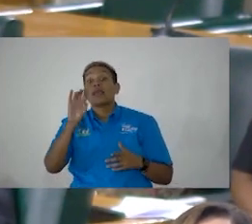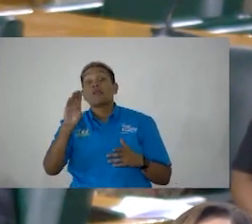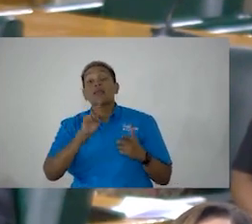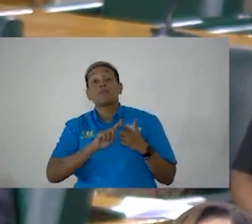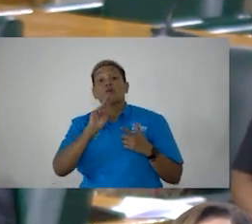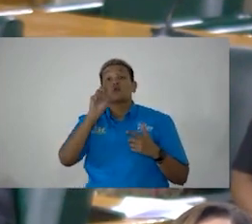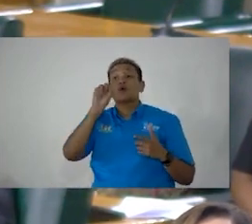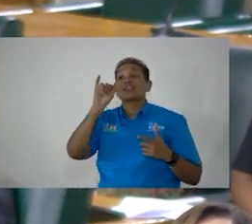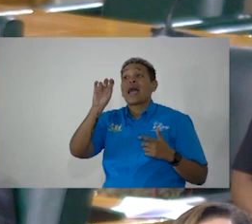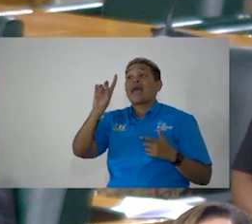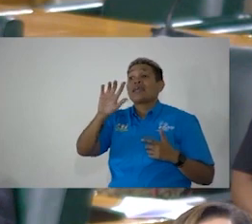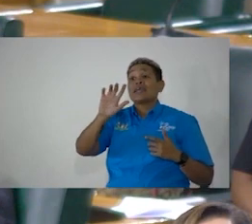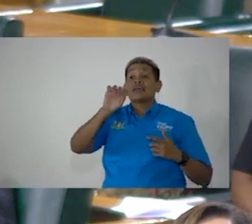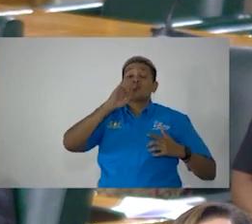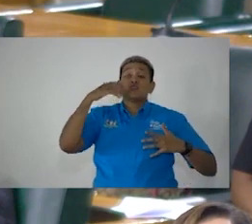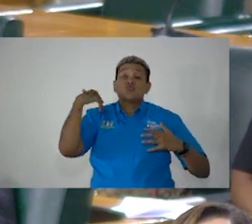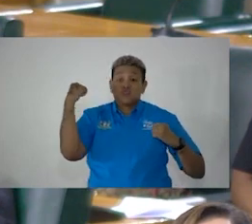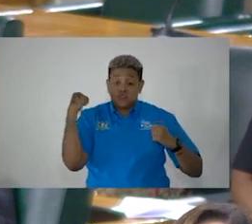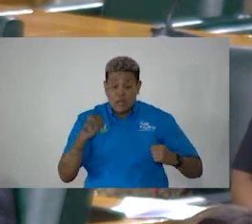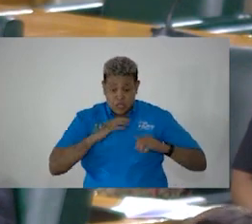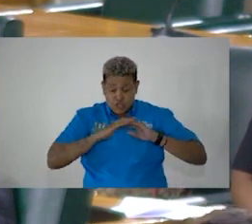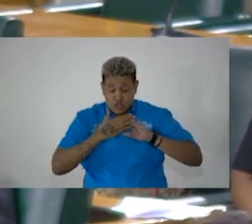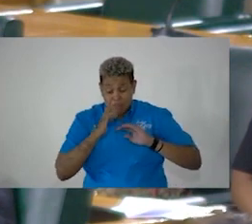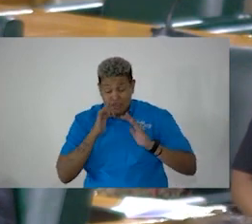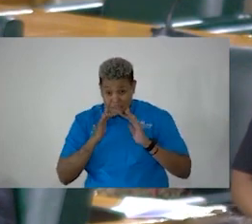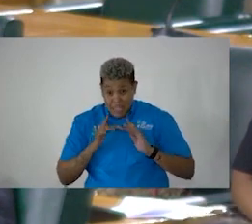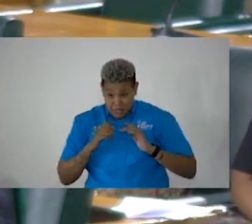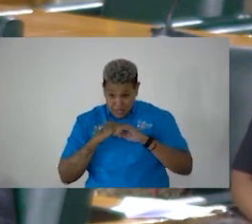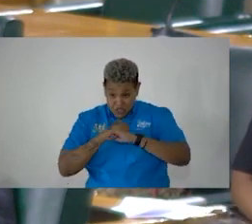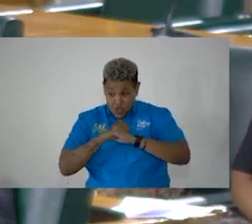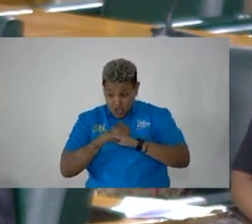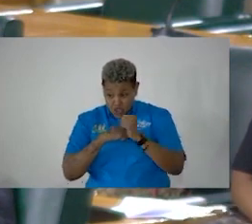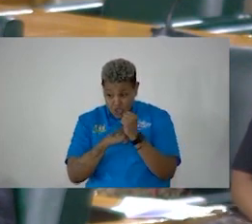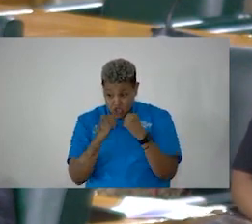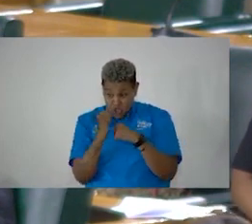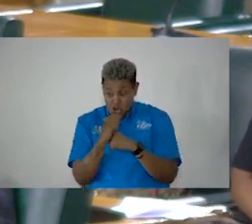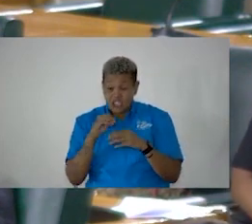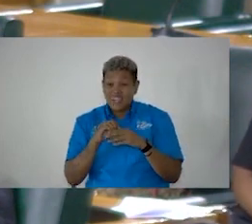and USAID to strengthen Jamaica's cybersecurity framework.